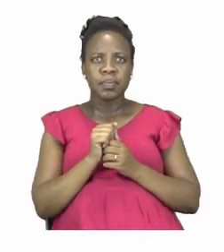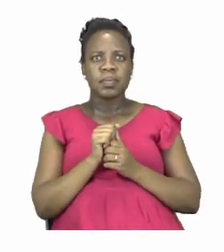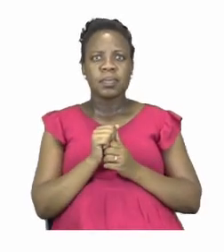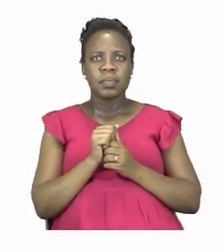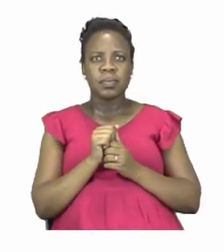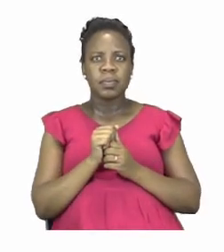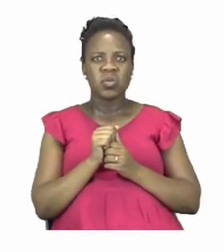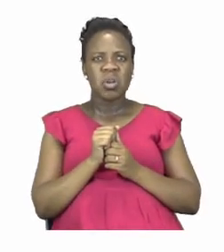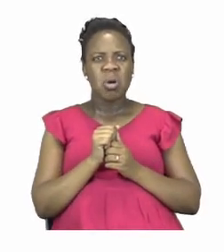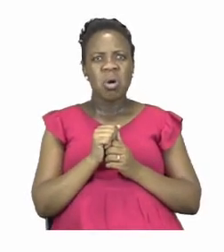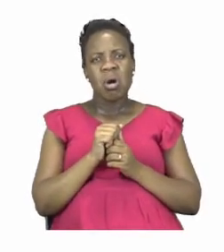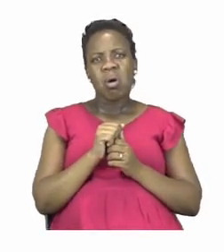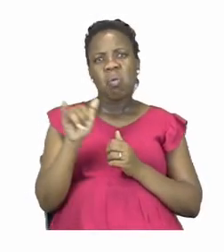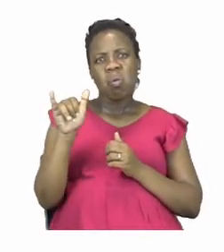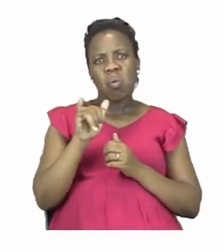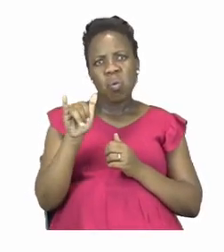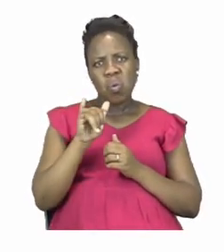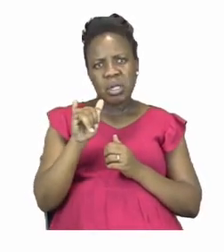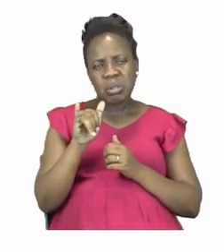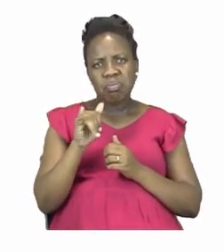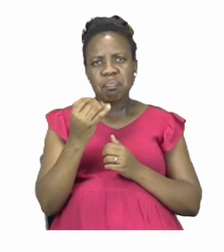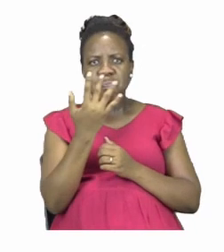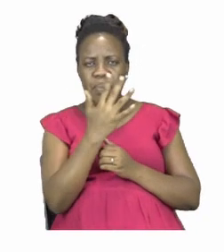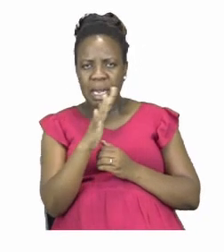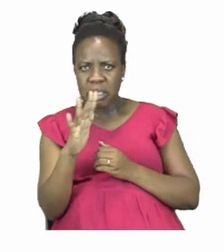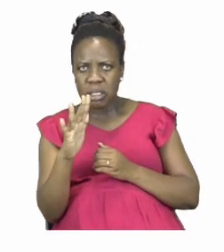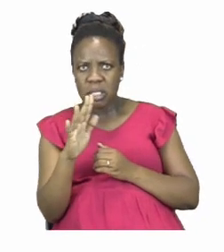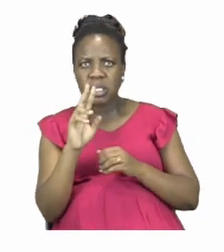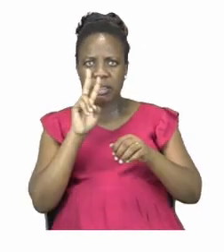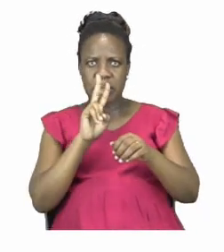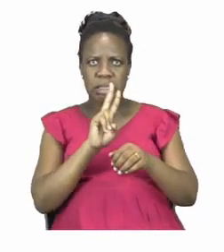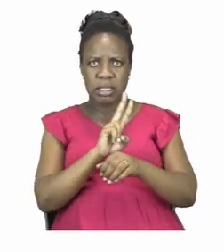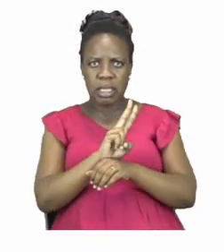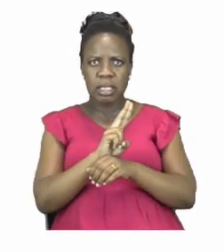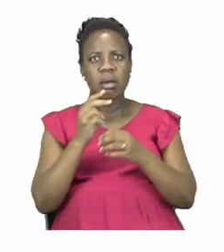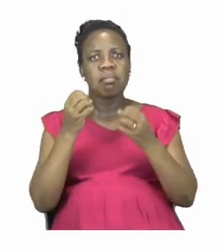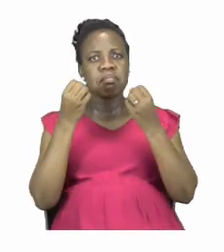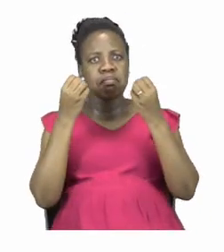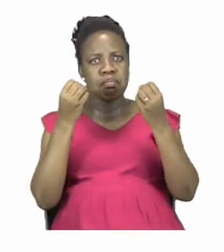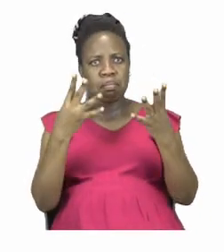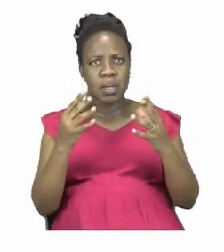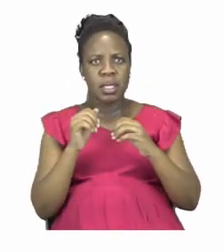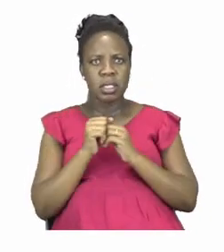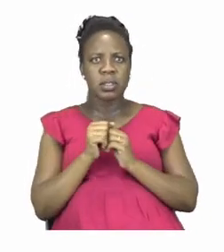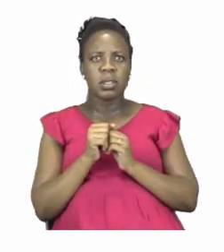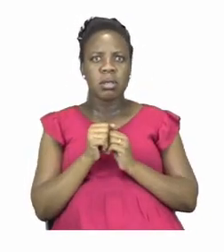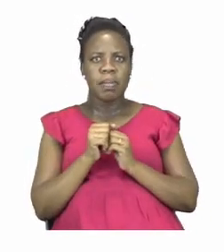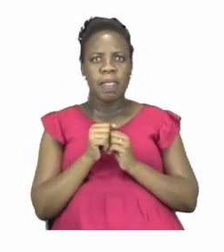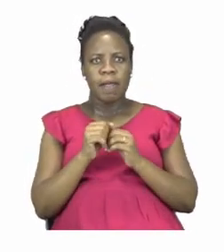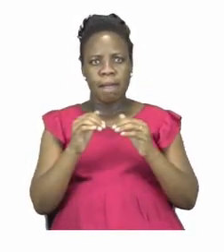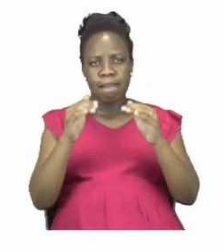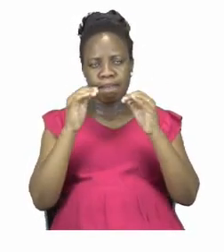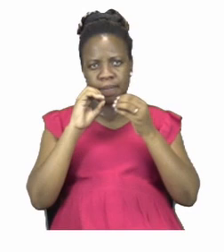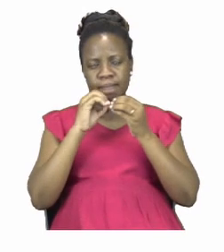Boys and girls, I want you to now go ahead and study the graph one more time, and then I want you to